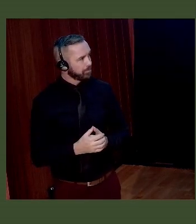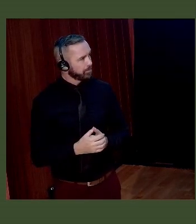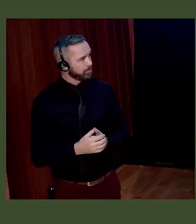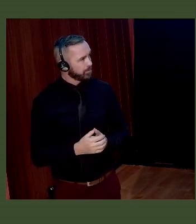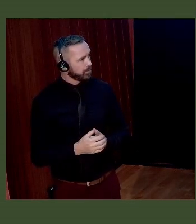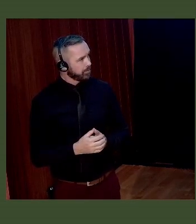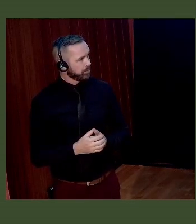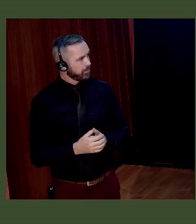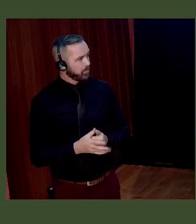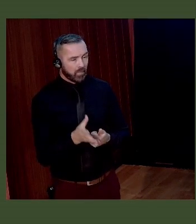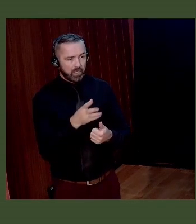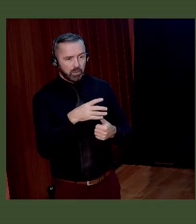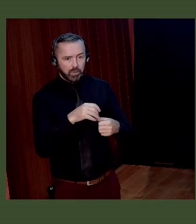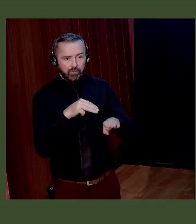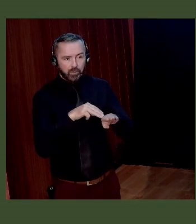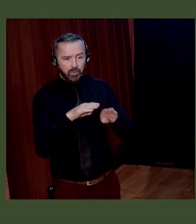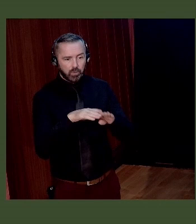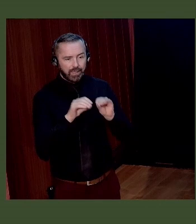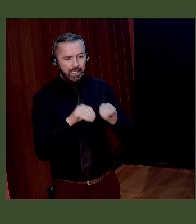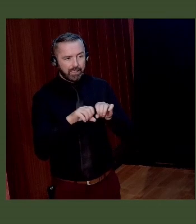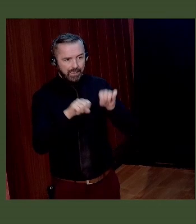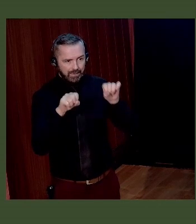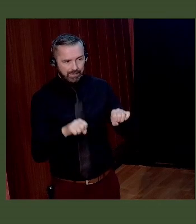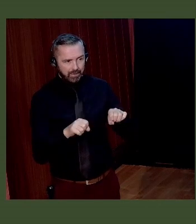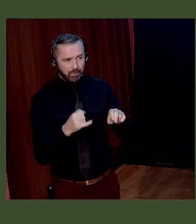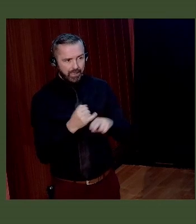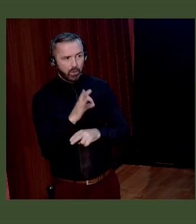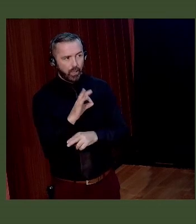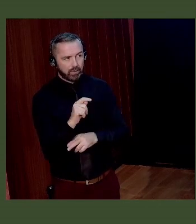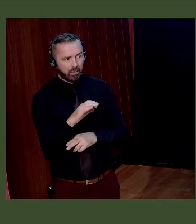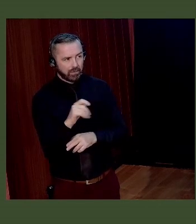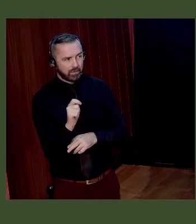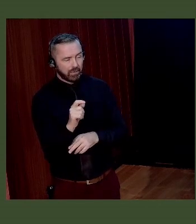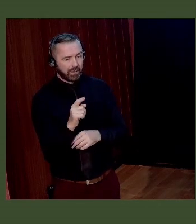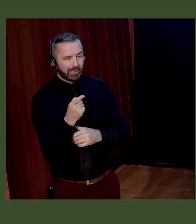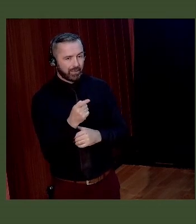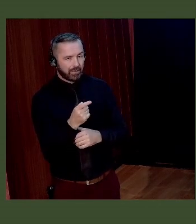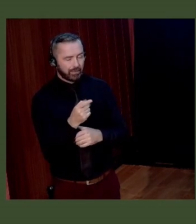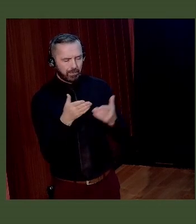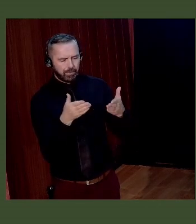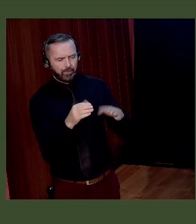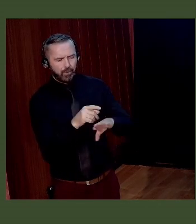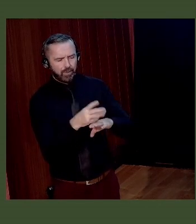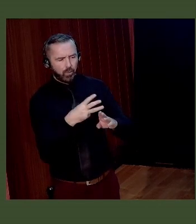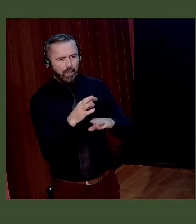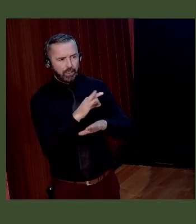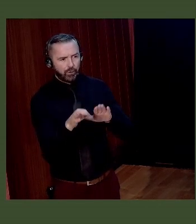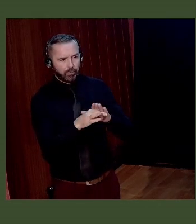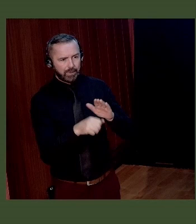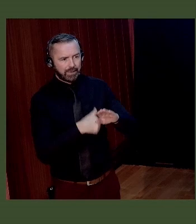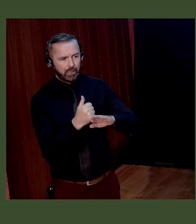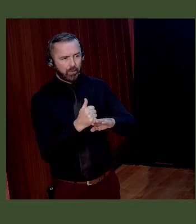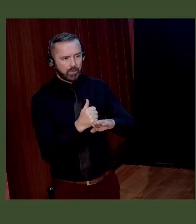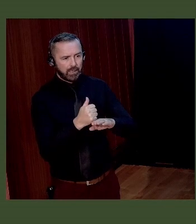There were particular difficulties in the education system in the Gaeltacht day, and attention was paid to these difficulties when the Free State government set up the Gaeltacht